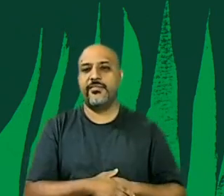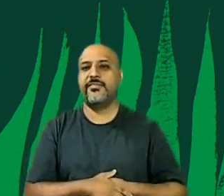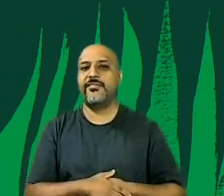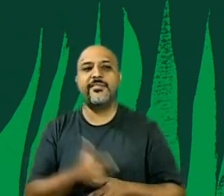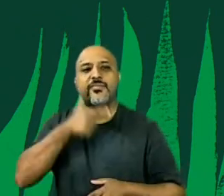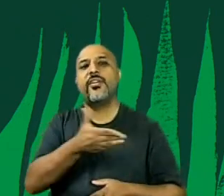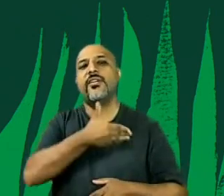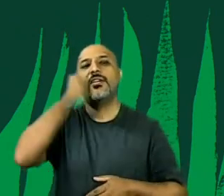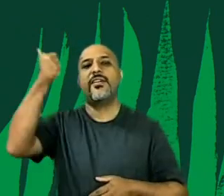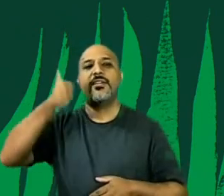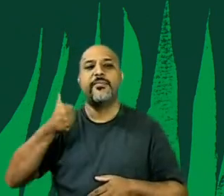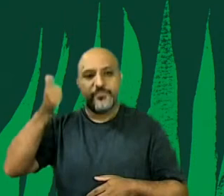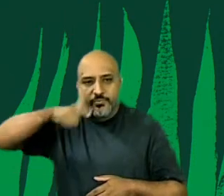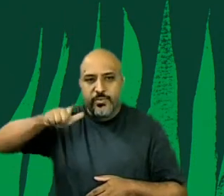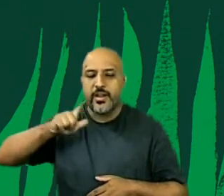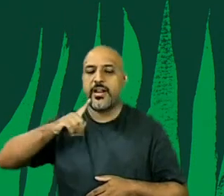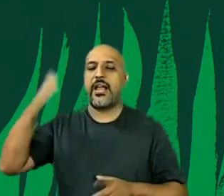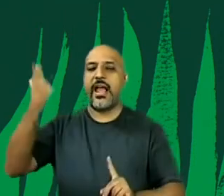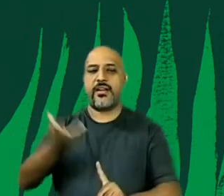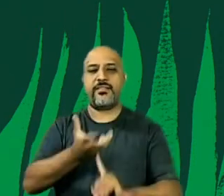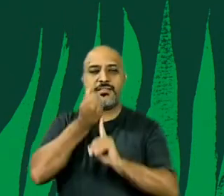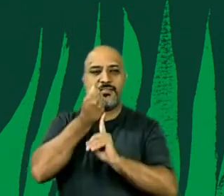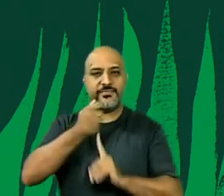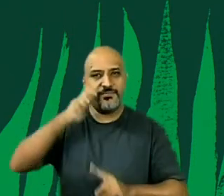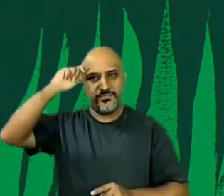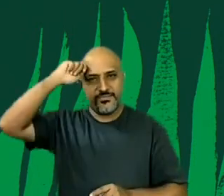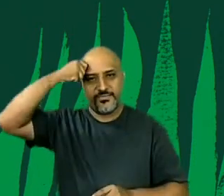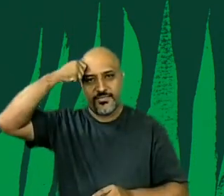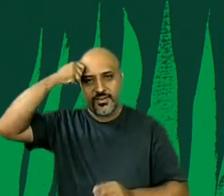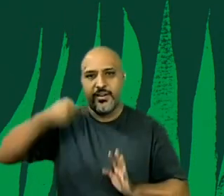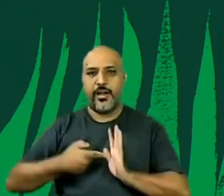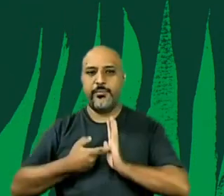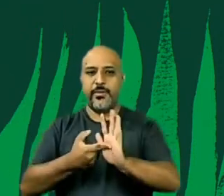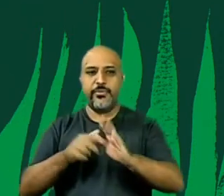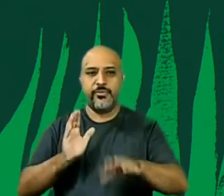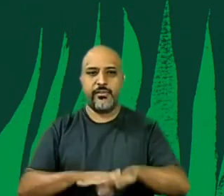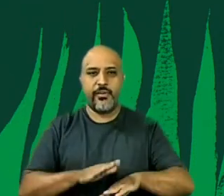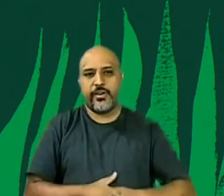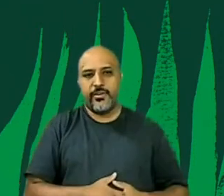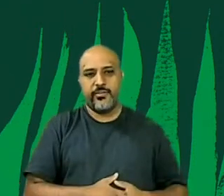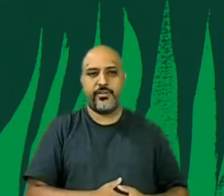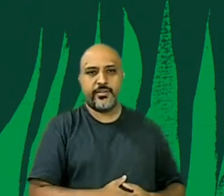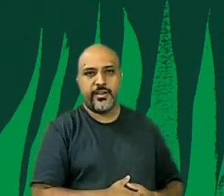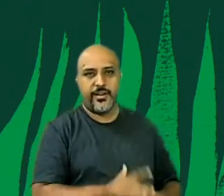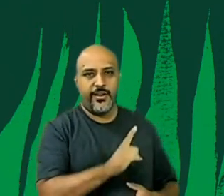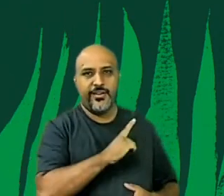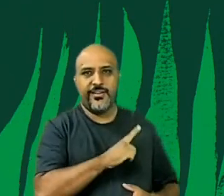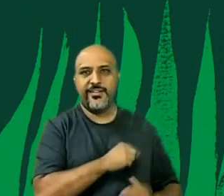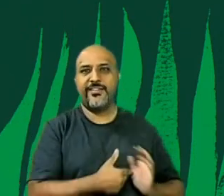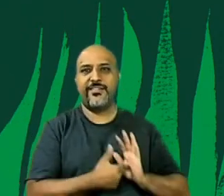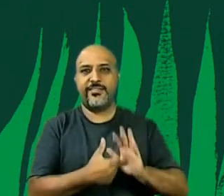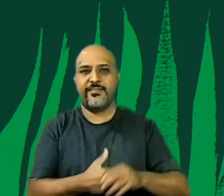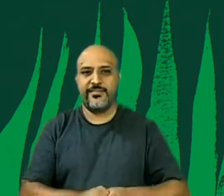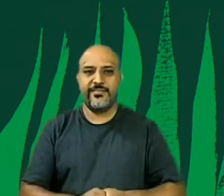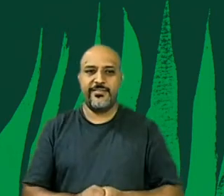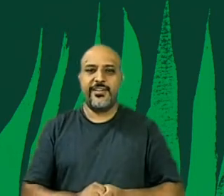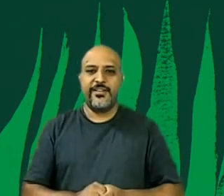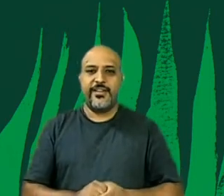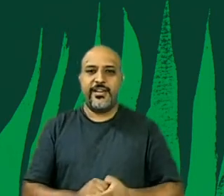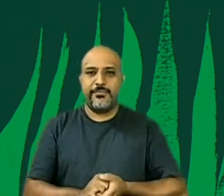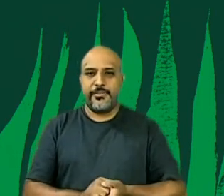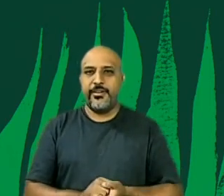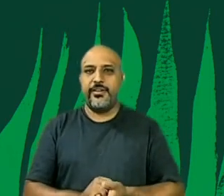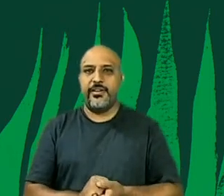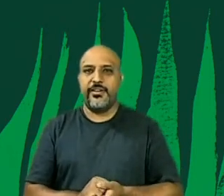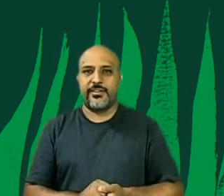literarily. What is the best fertilizer for Black art not to succumb to the